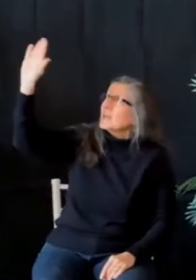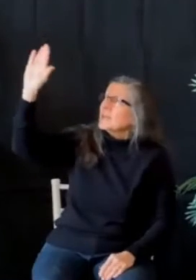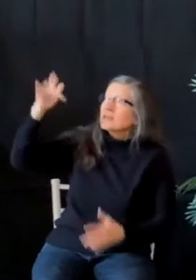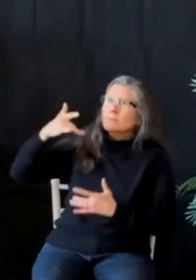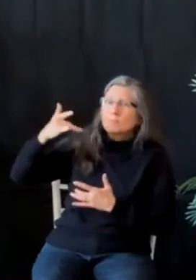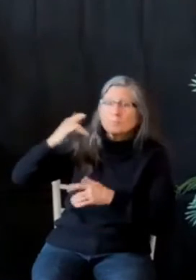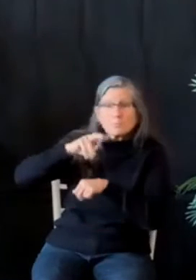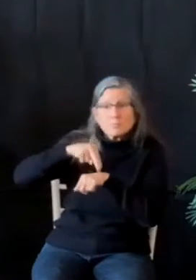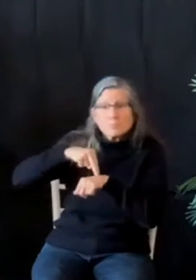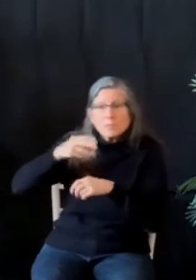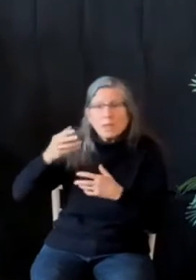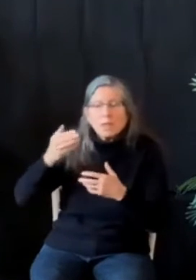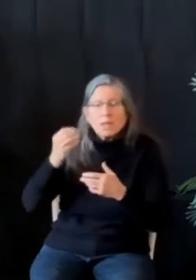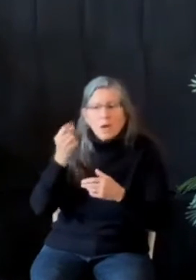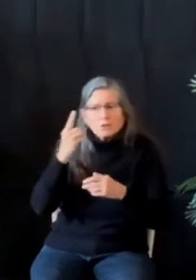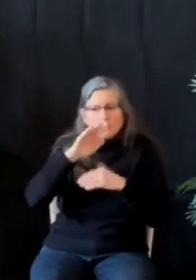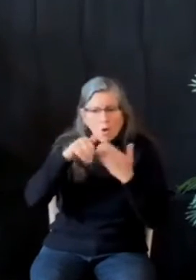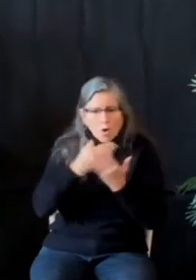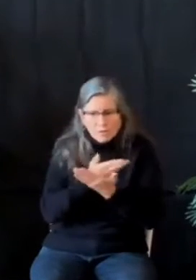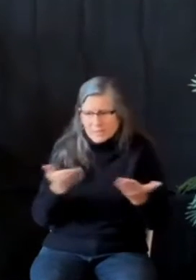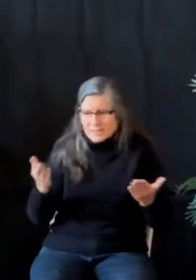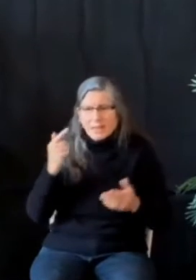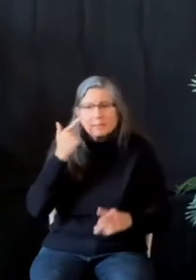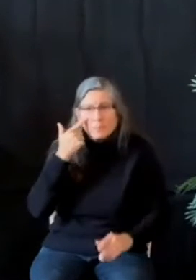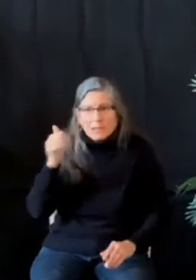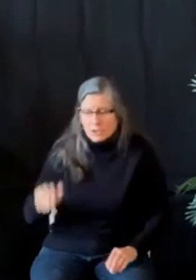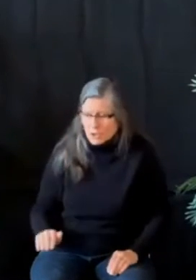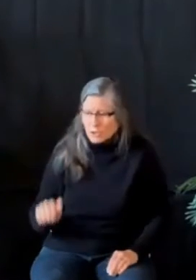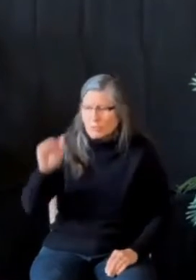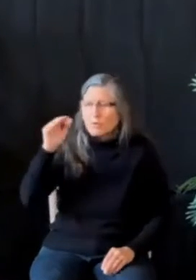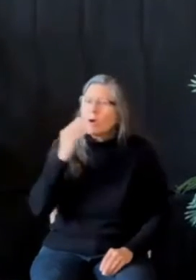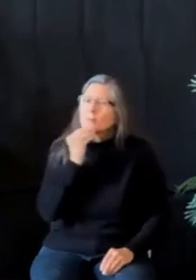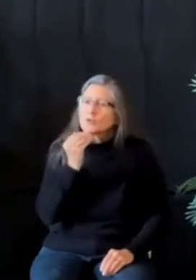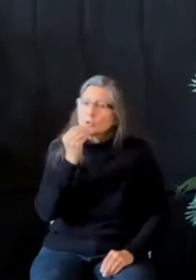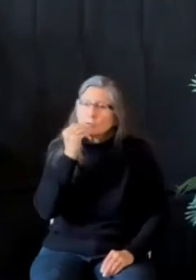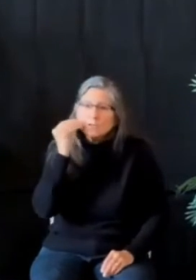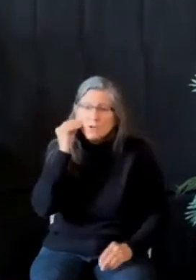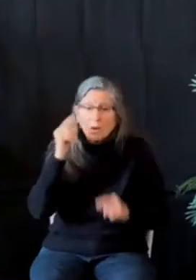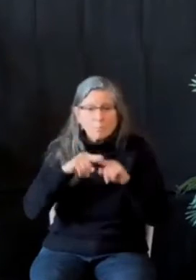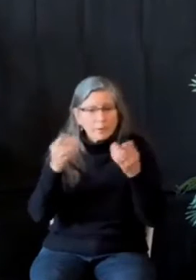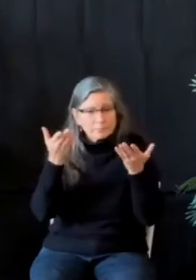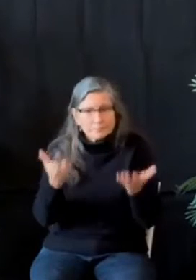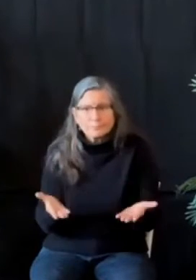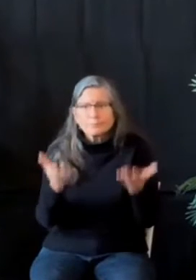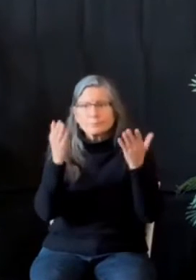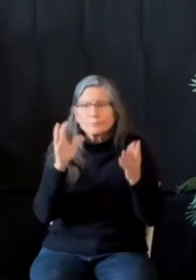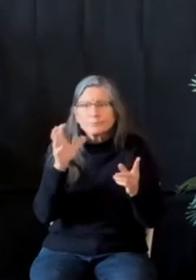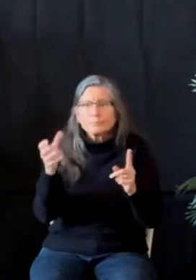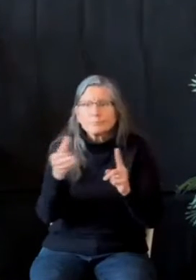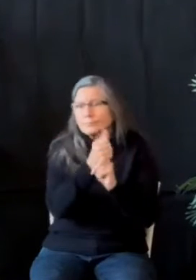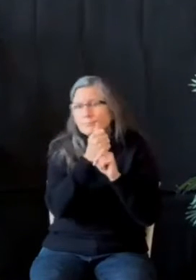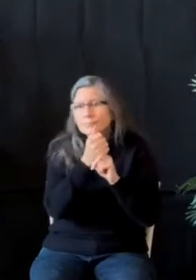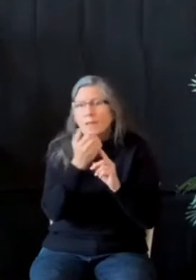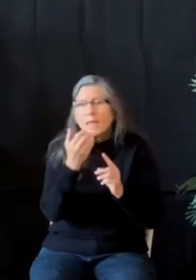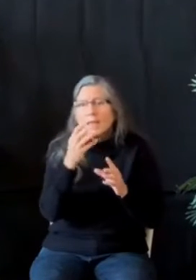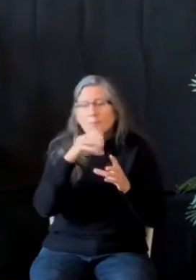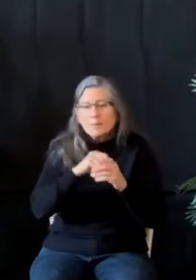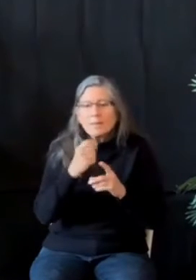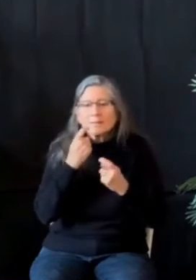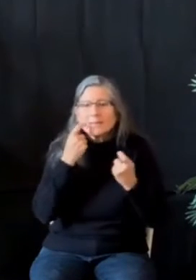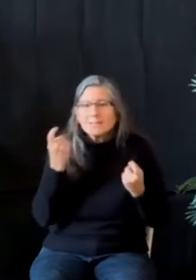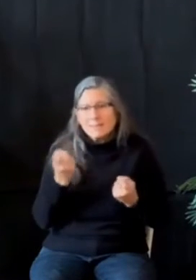She understood all these things because she had grown up in a Jewish home. And yet here she was. She's caught in the midst of this sin.